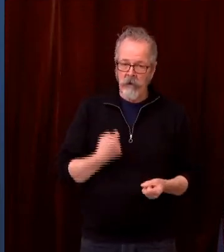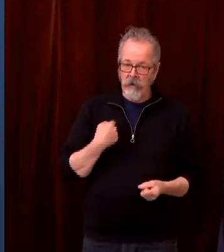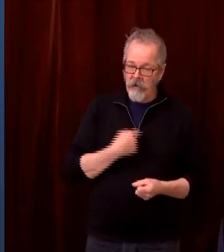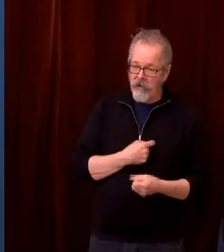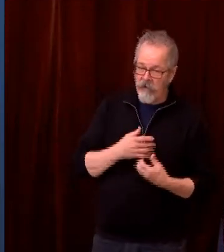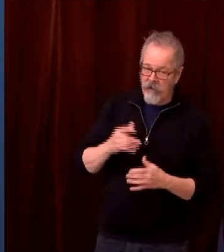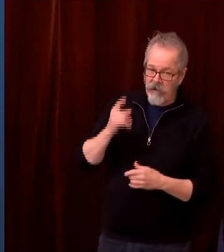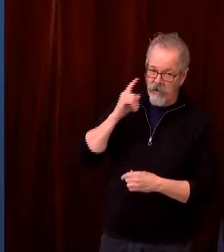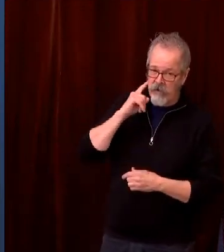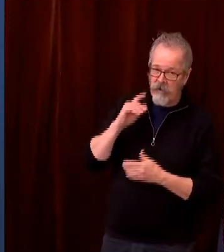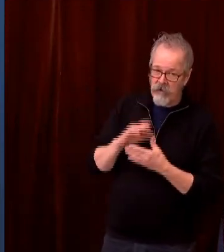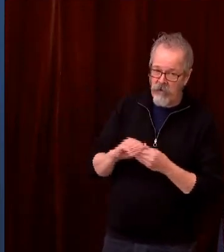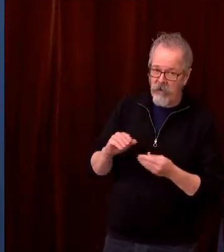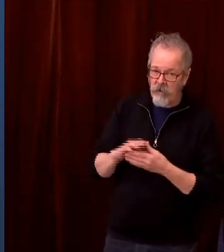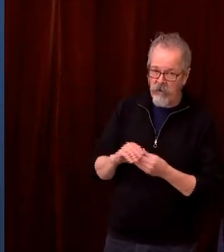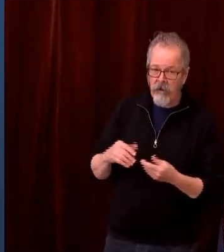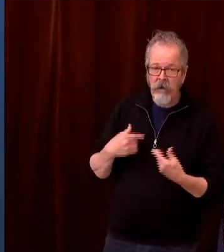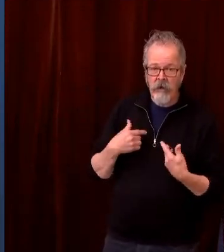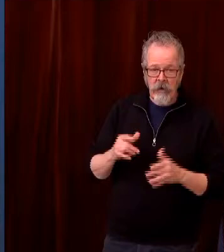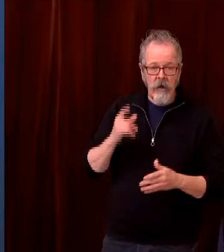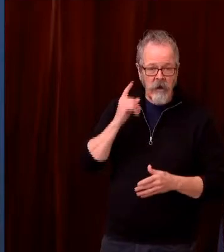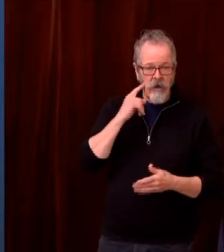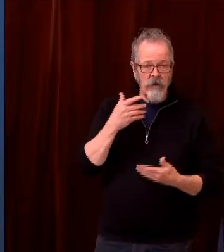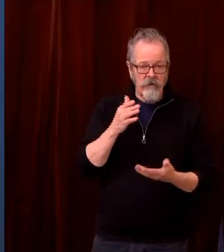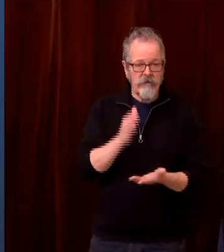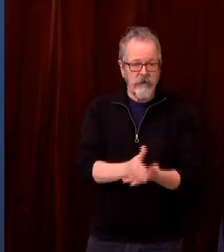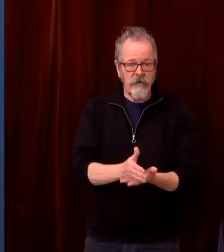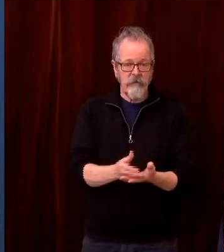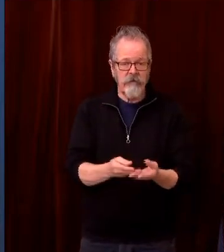Next question comes from Jerry with the Everett Herald.